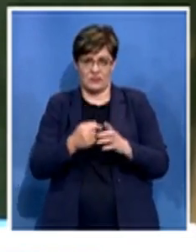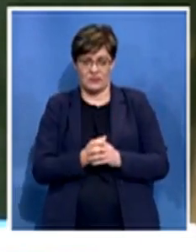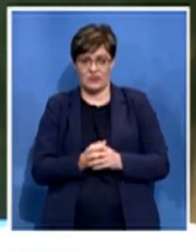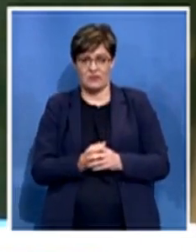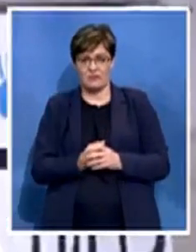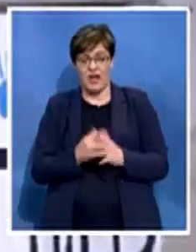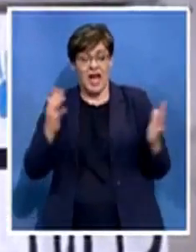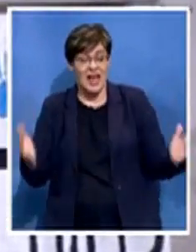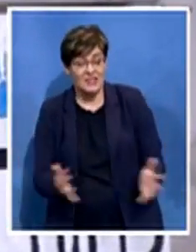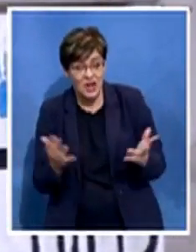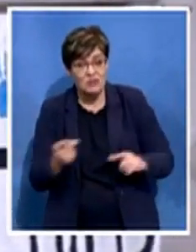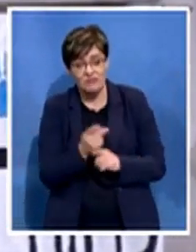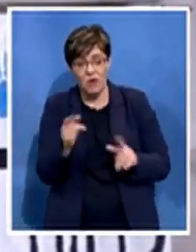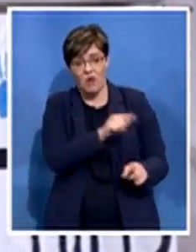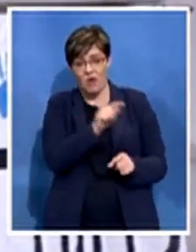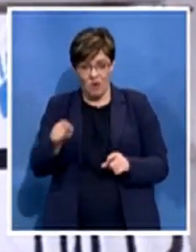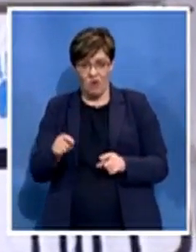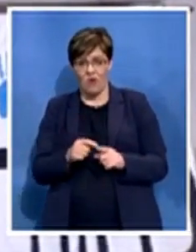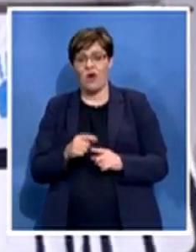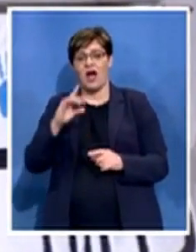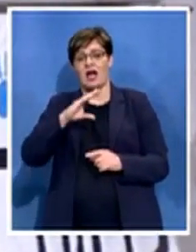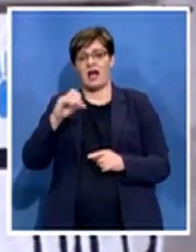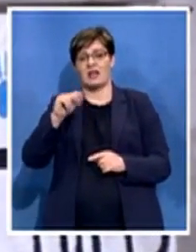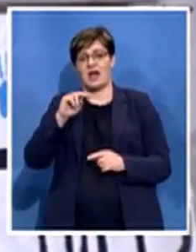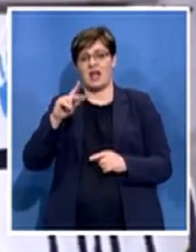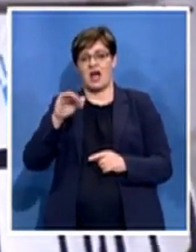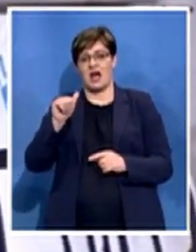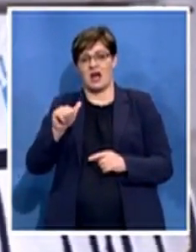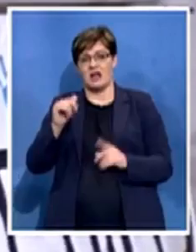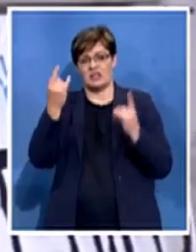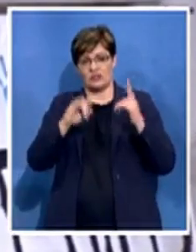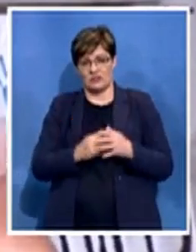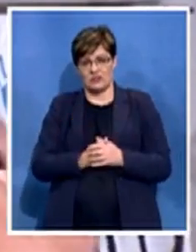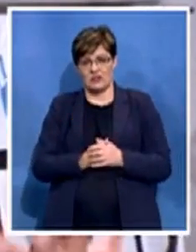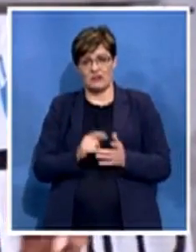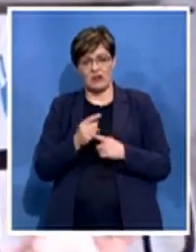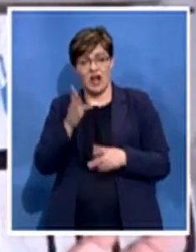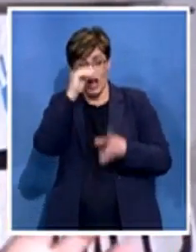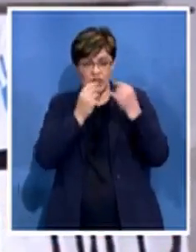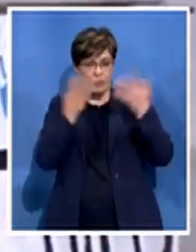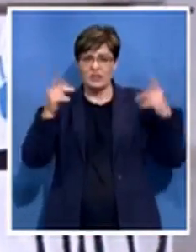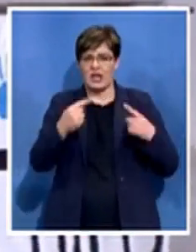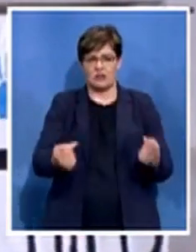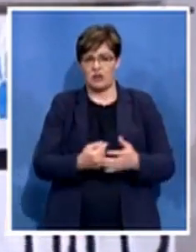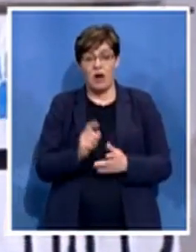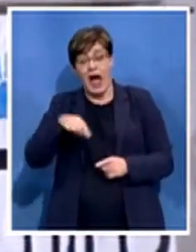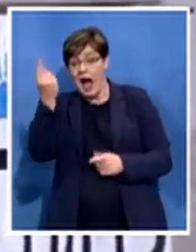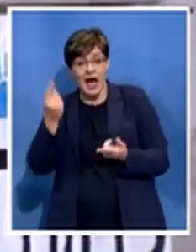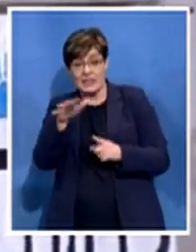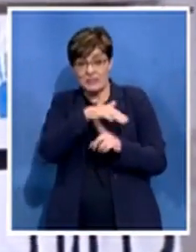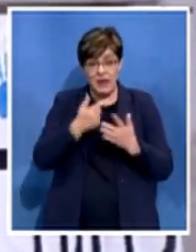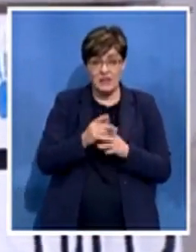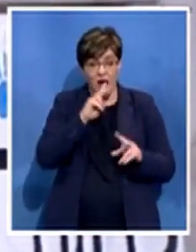Kanana Township. You can learn a lot of things about astronauts. Like, for example, you can go to outer space and explore new worlds, sort